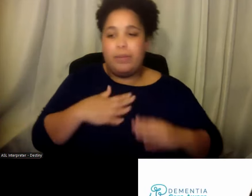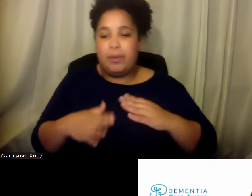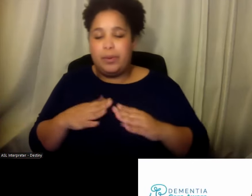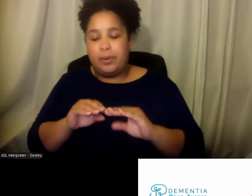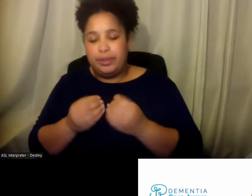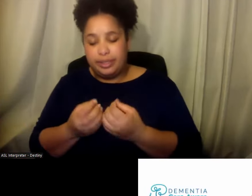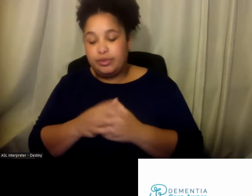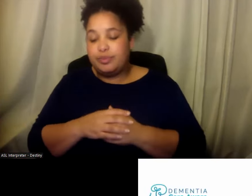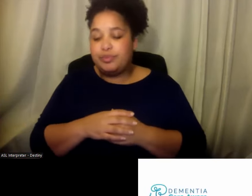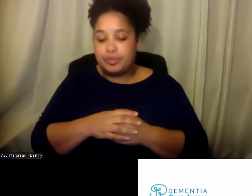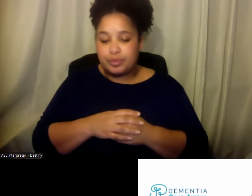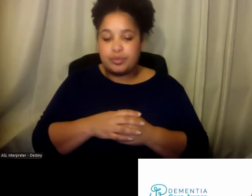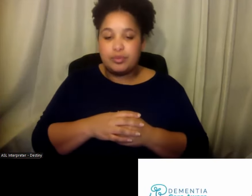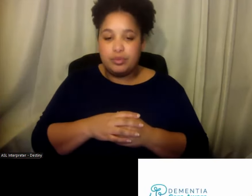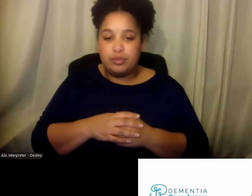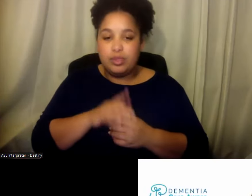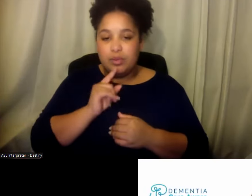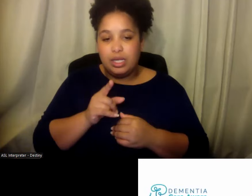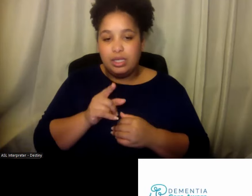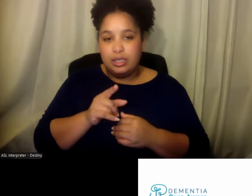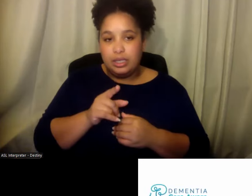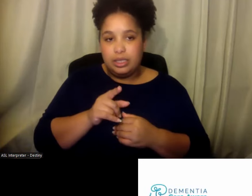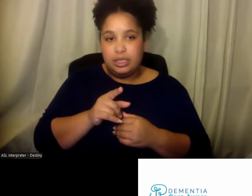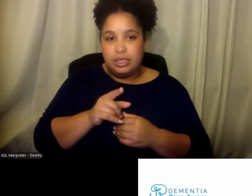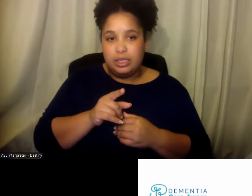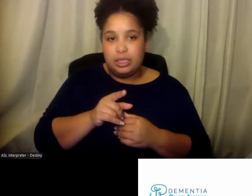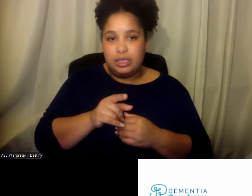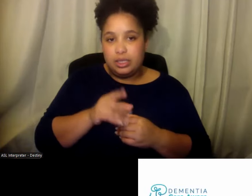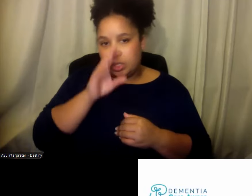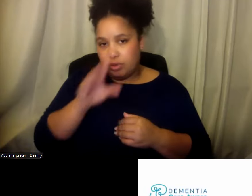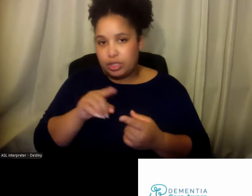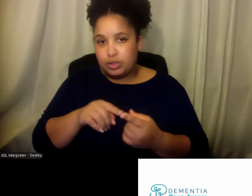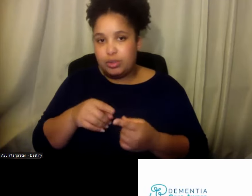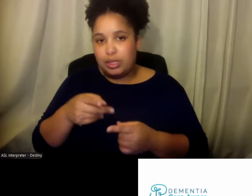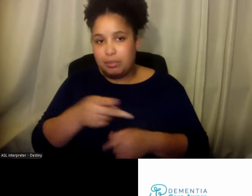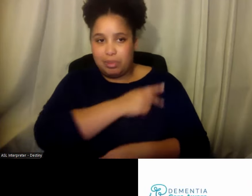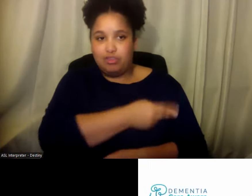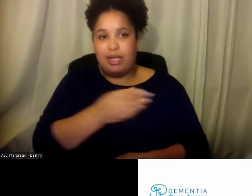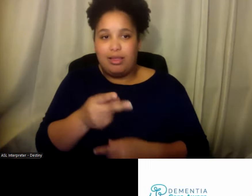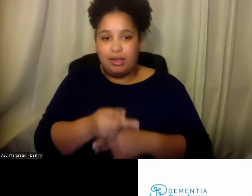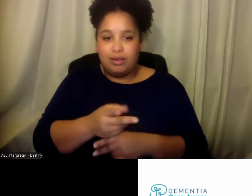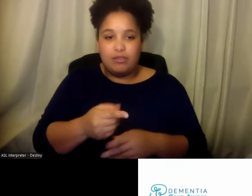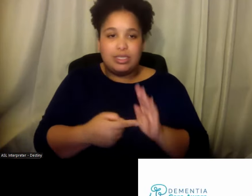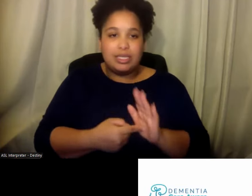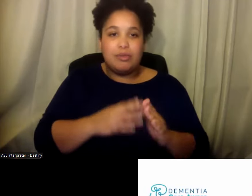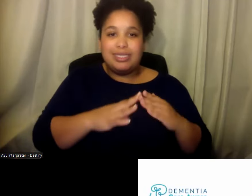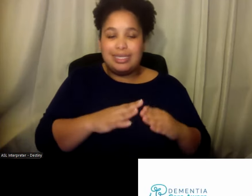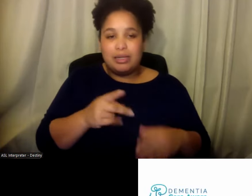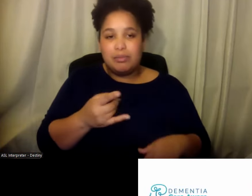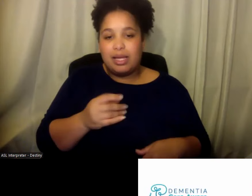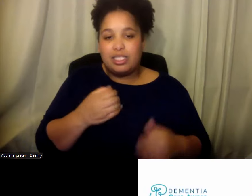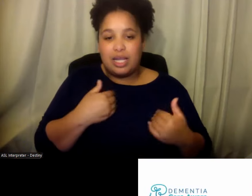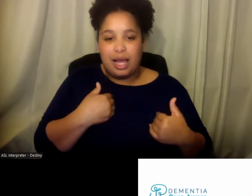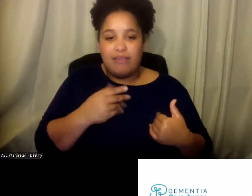organizations and just direct to patients and caregivers. So one thing we want to highlight is CDPH has a toolkit.